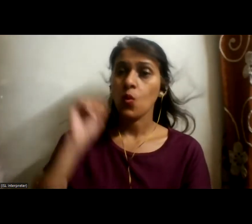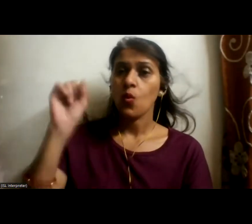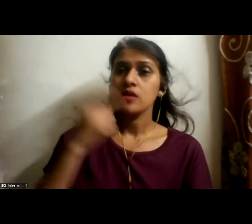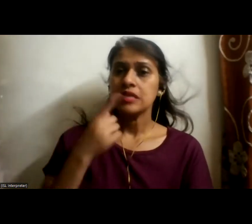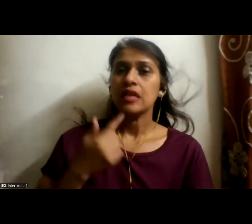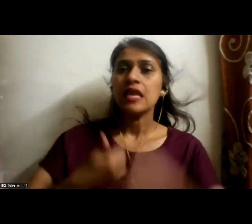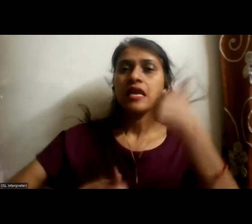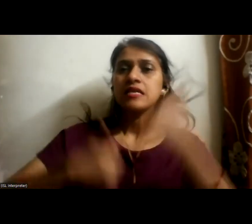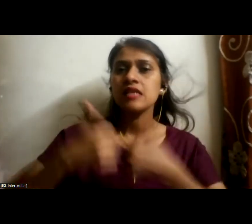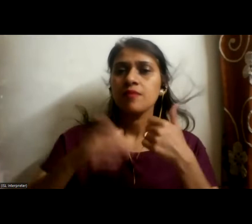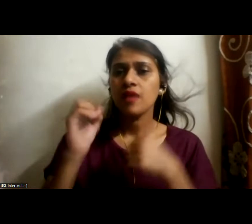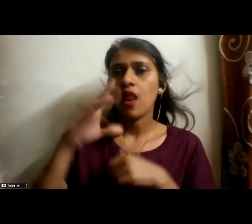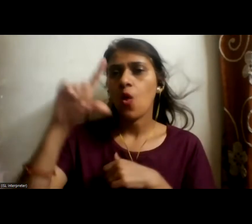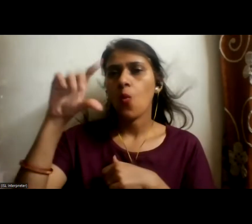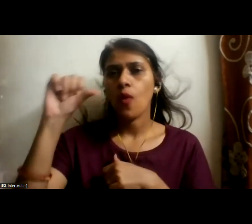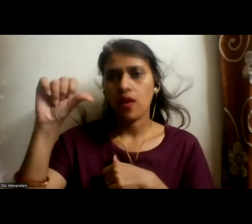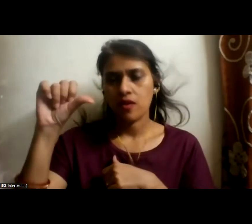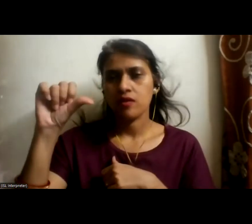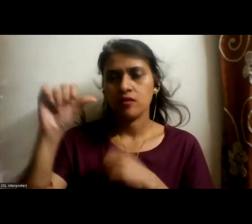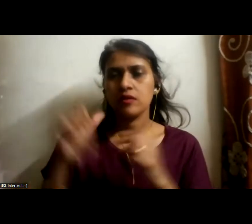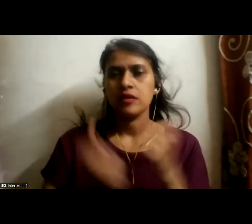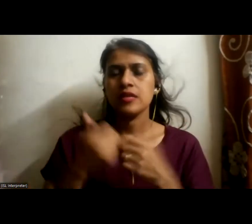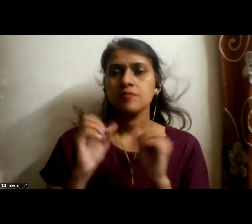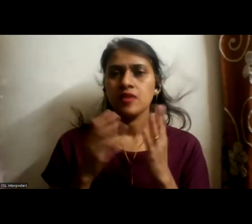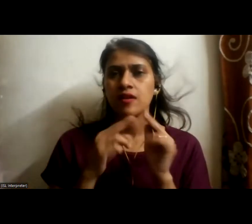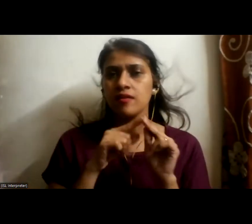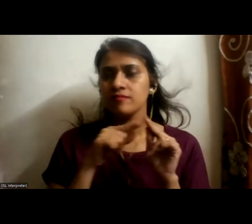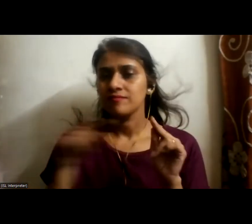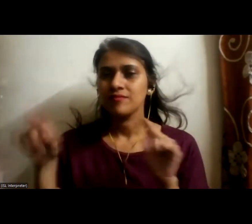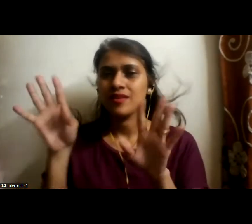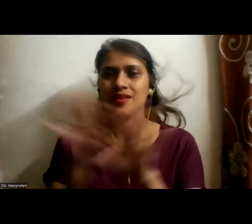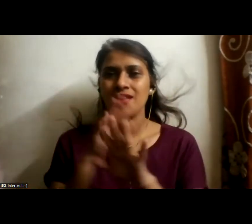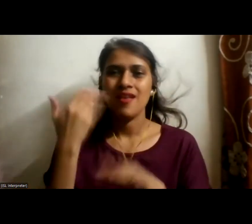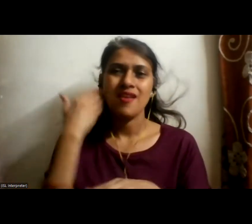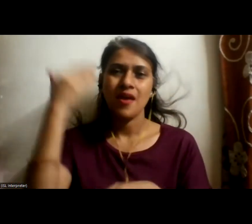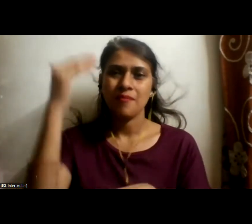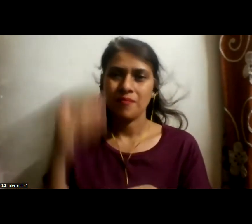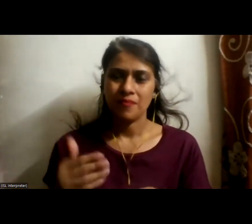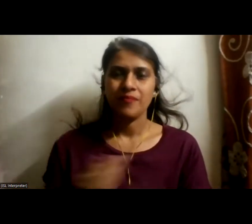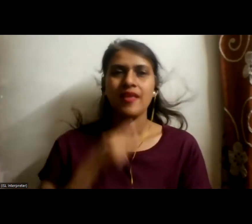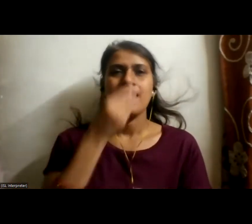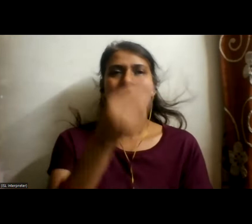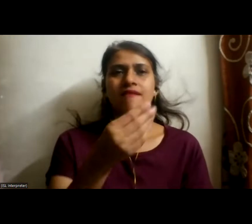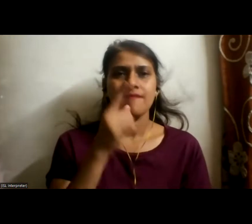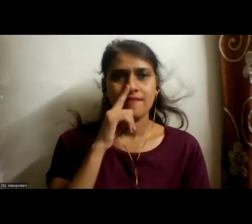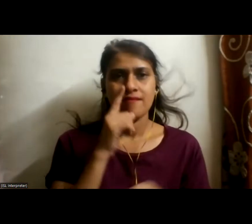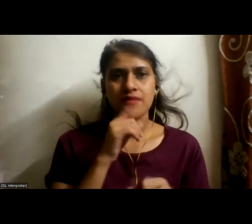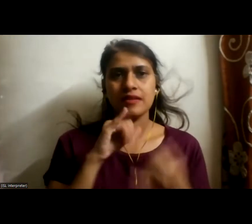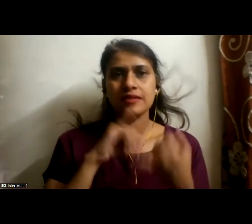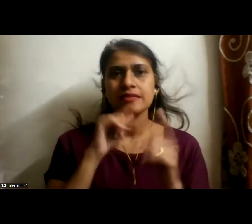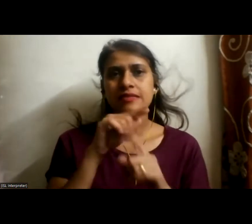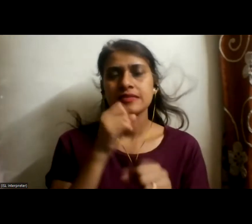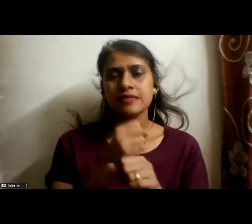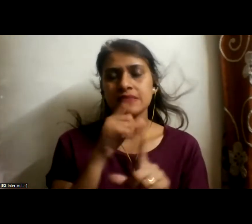from 19th onwards, and I have also set the date sheet to CG ma'am. And sir, they